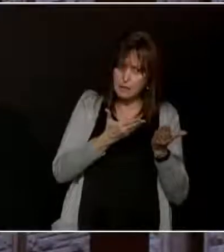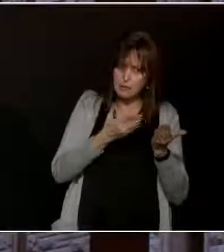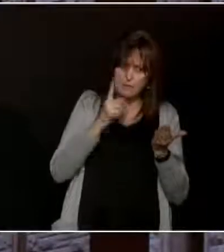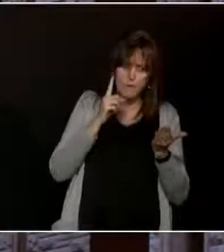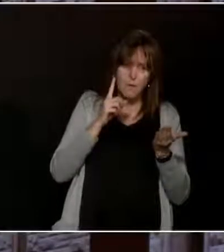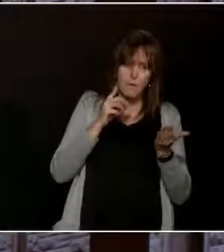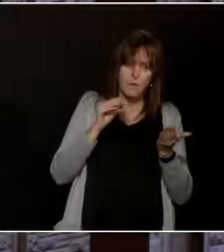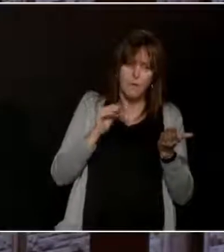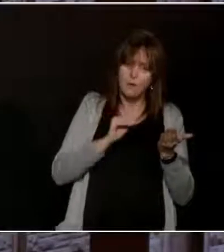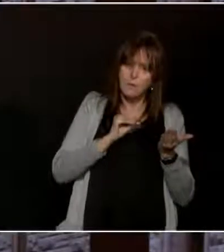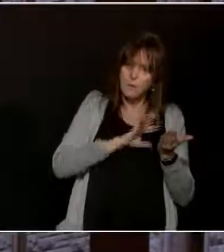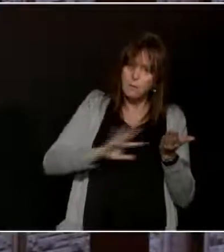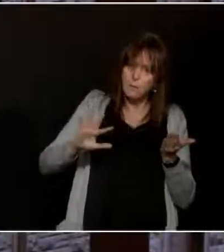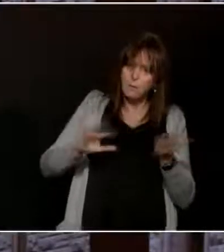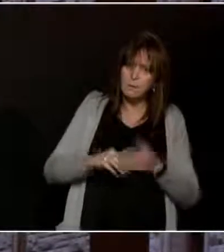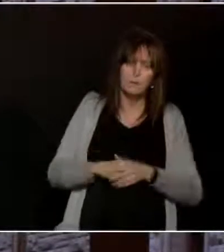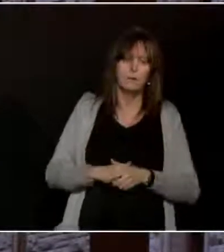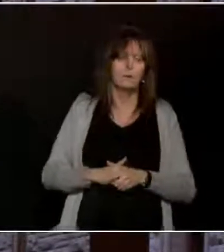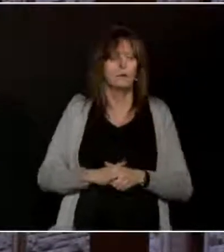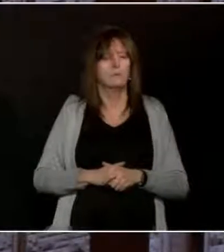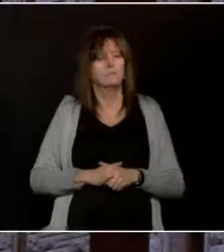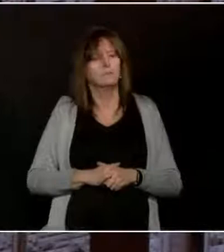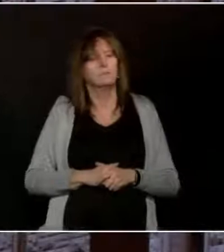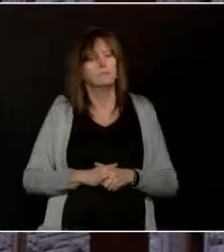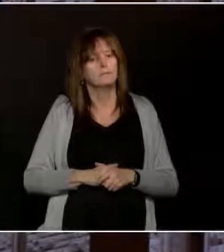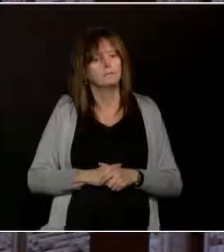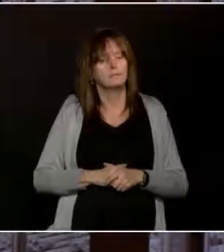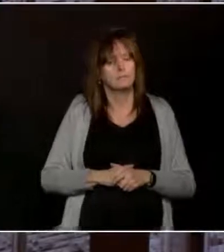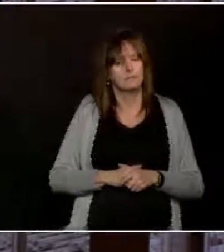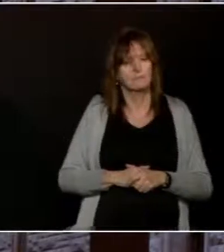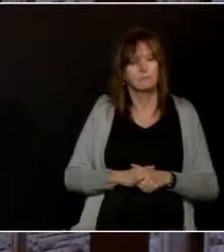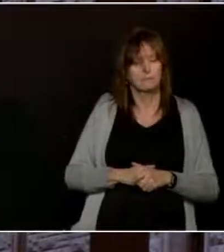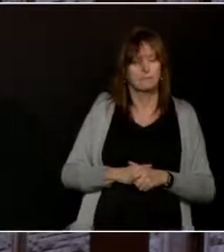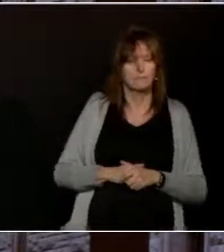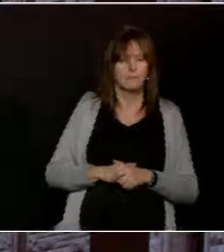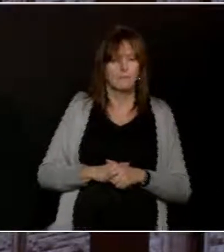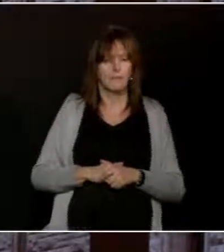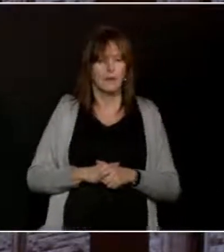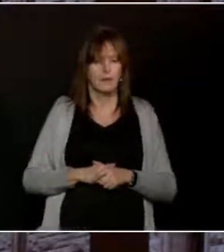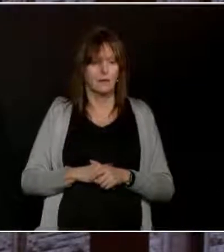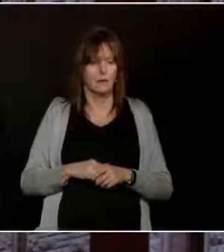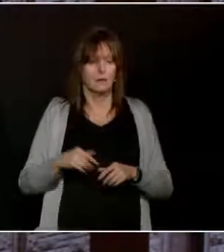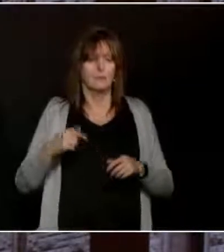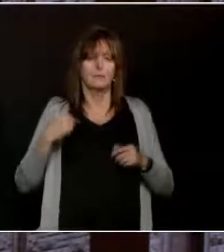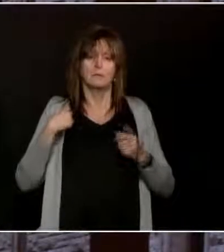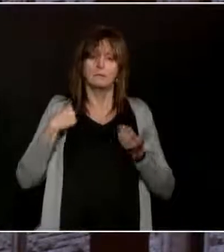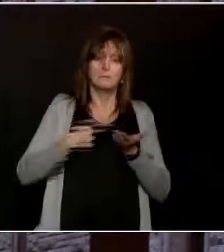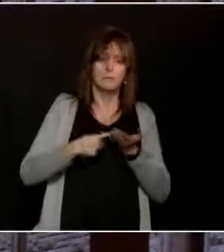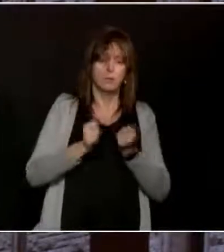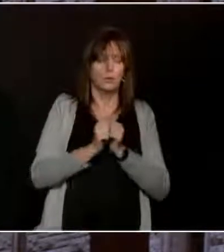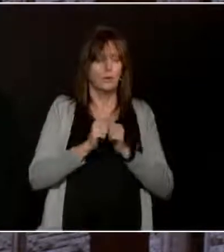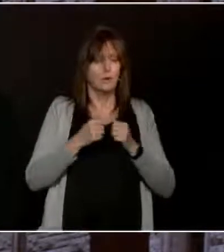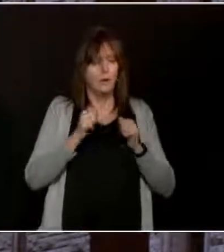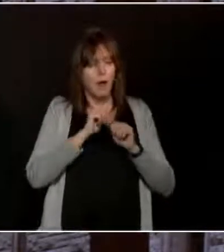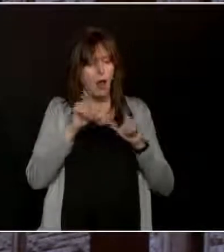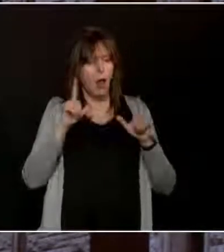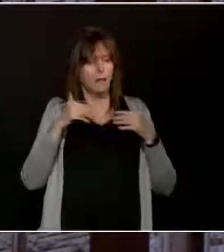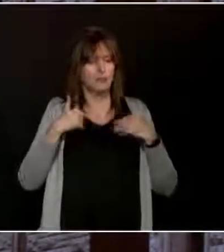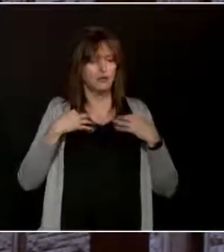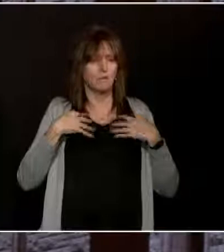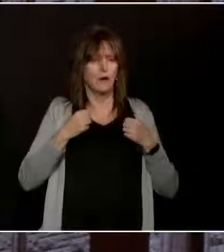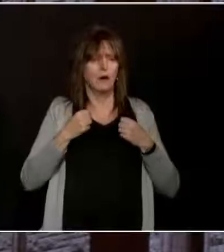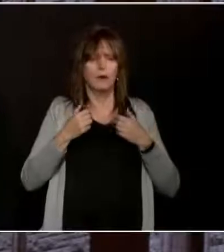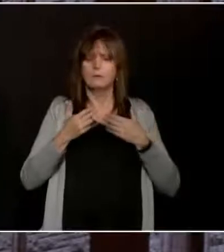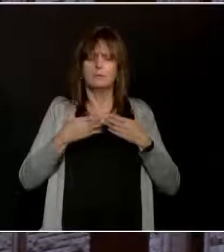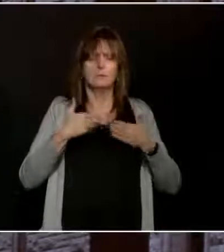Yeah, in our process, we have discussions with all the MOHs that have any potential movement within the framework. And as you've alluded to, we